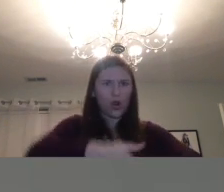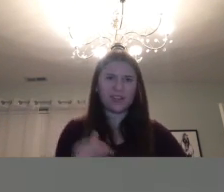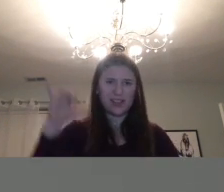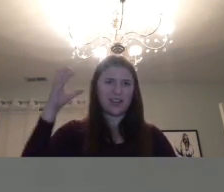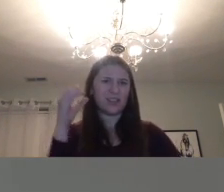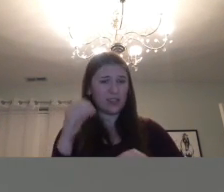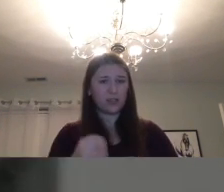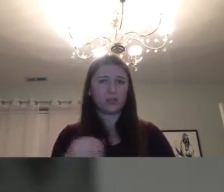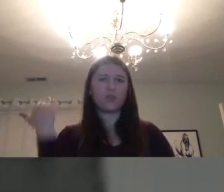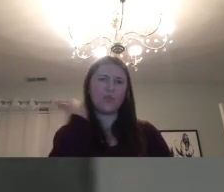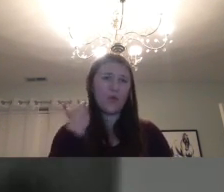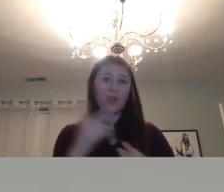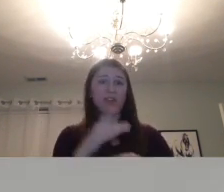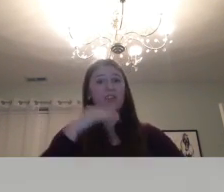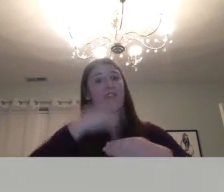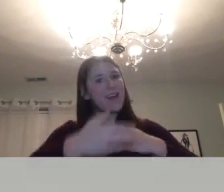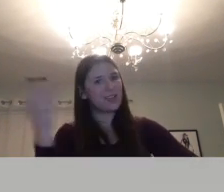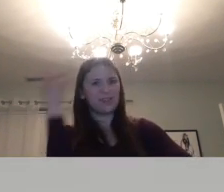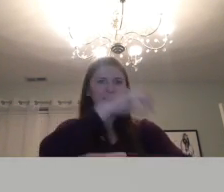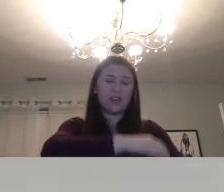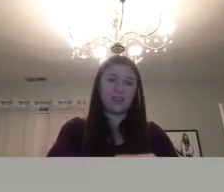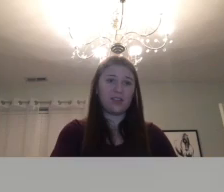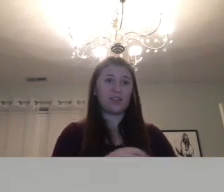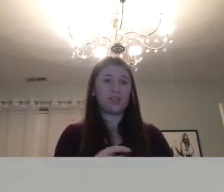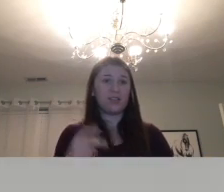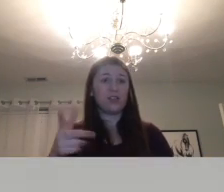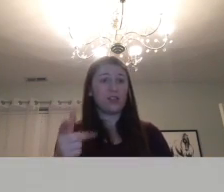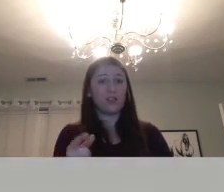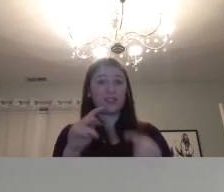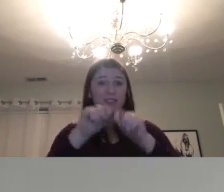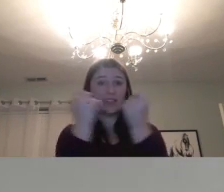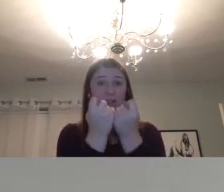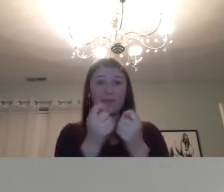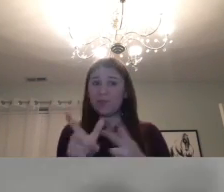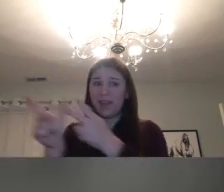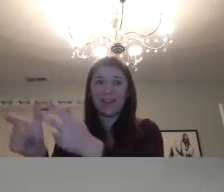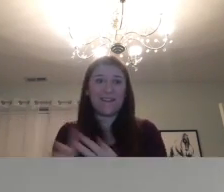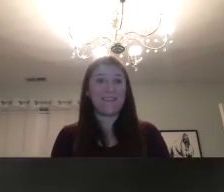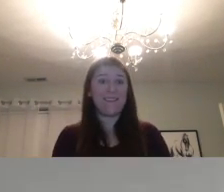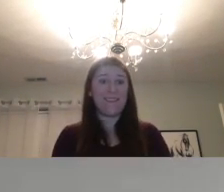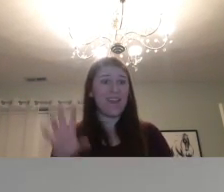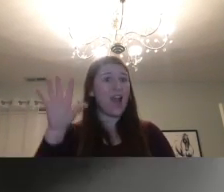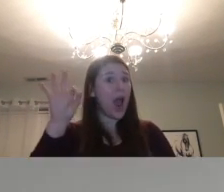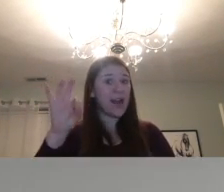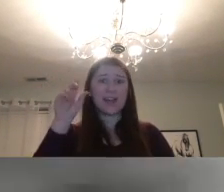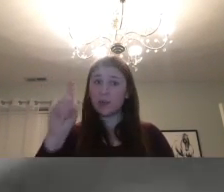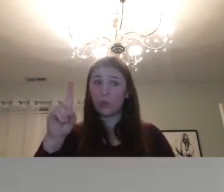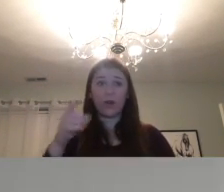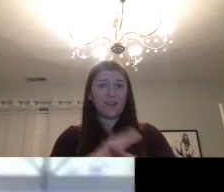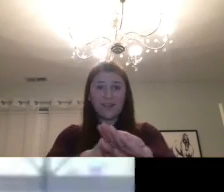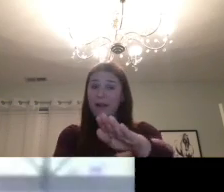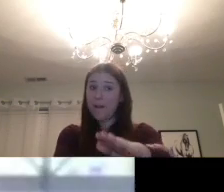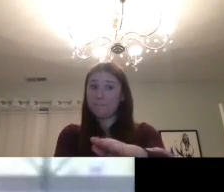bay, which broke up just a few hours later. His team had led through 91 miles of the most dangerous part of the Serum